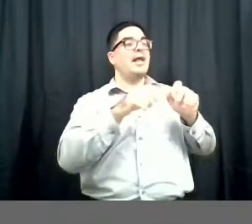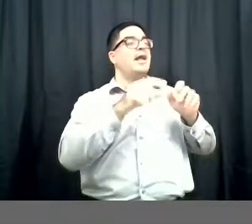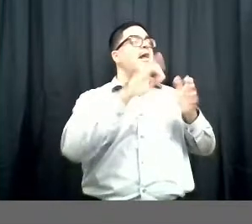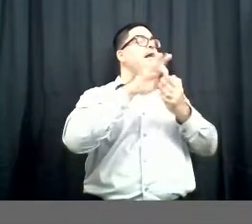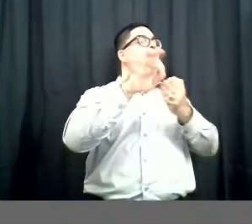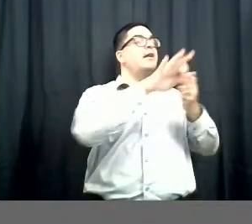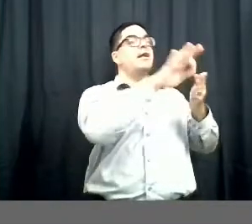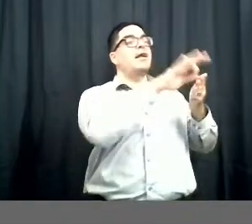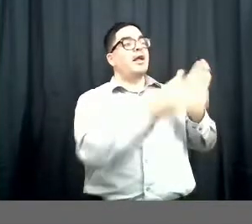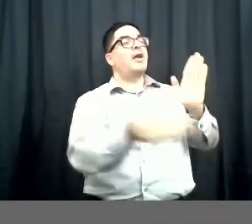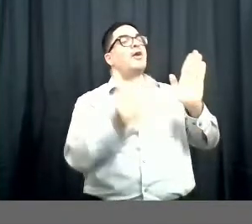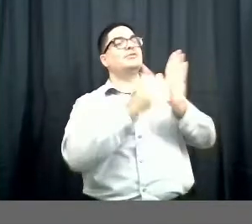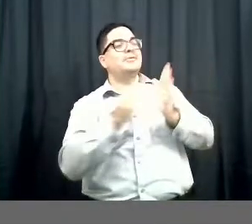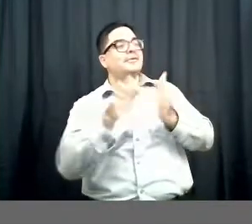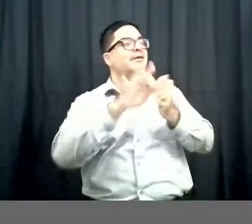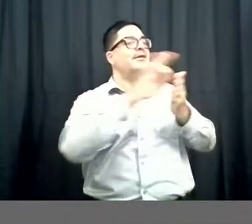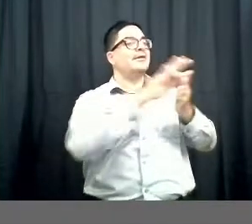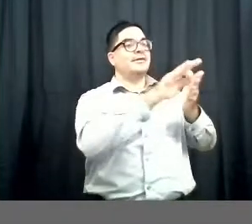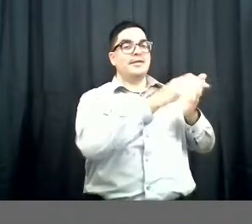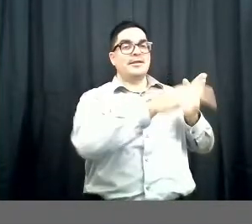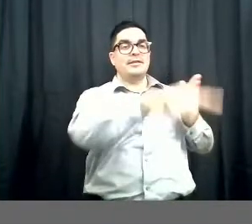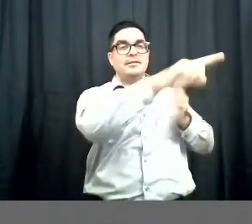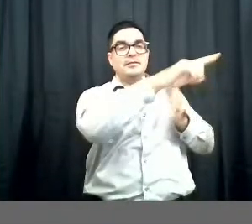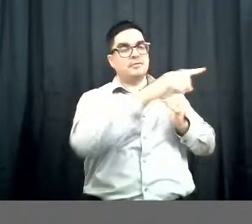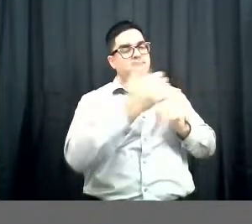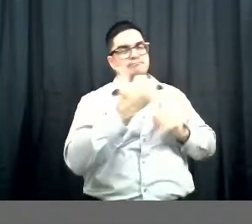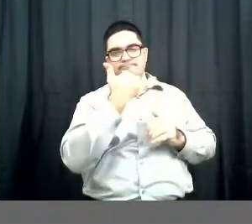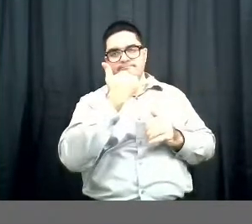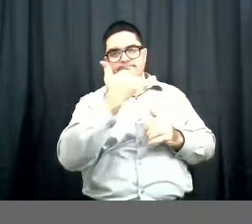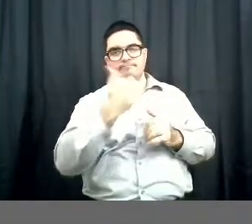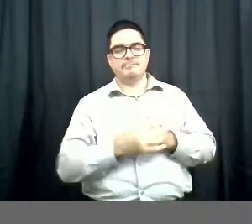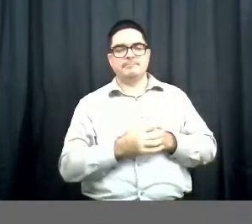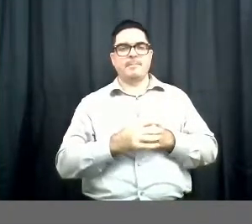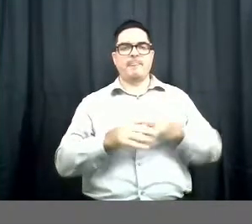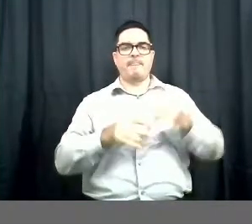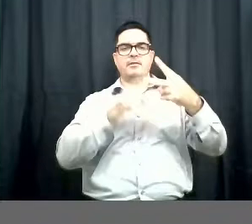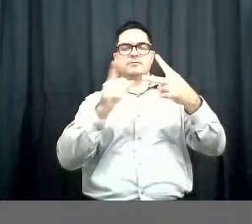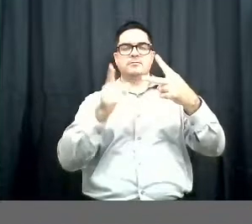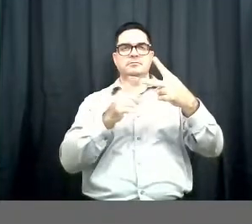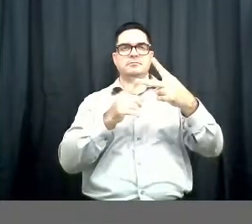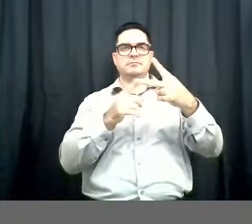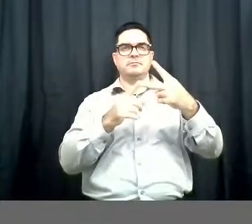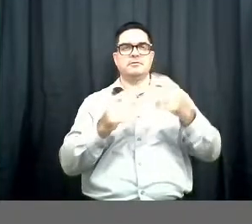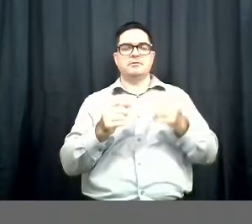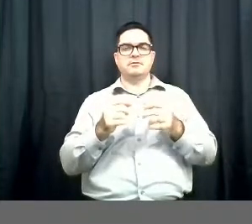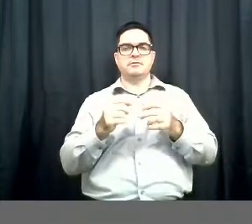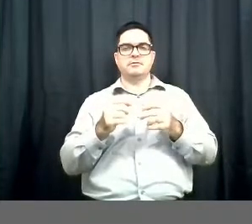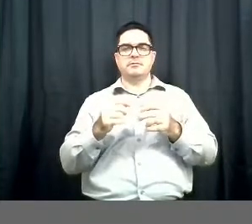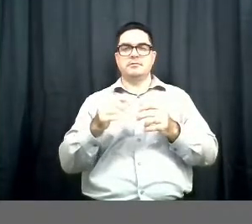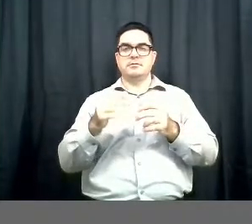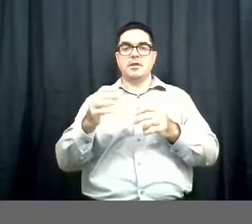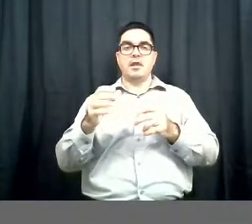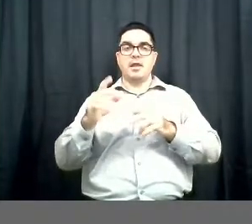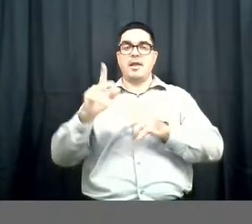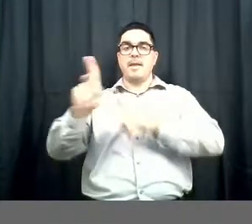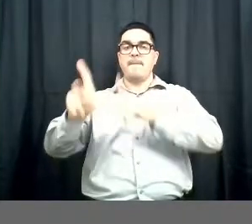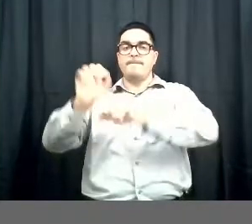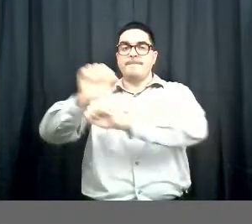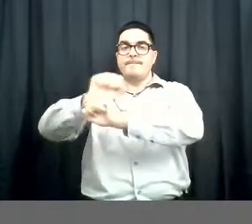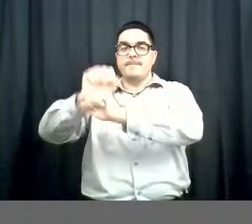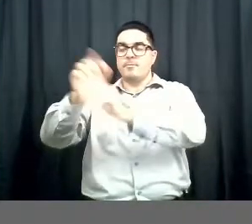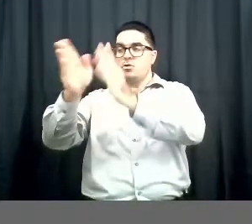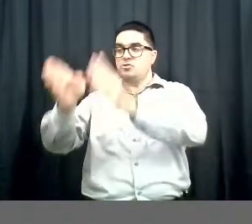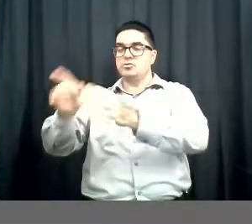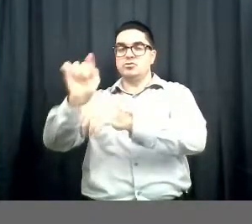offers additional benefits, which I'll explain further in a few minutes. And finally, several employers have already indicated that they will not be able